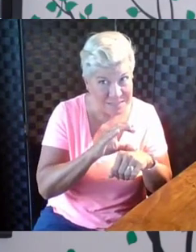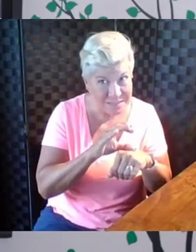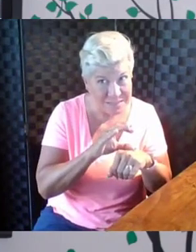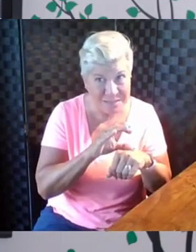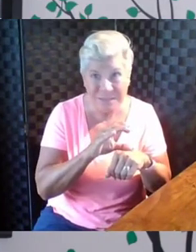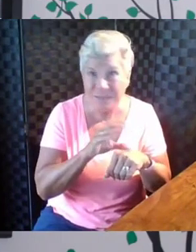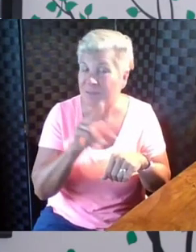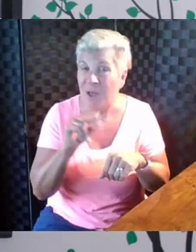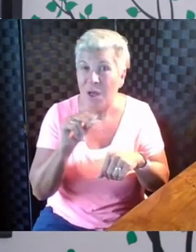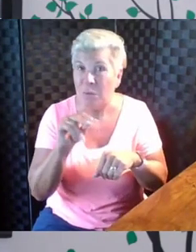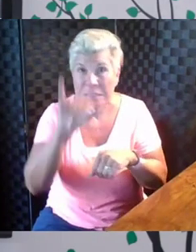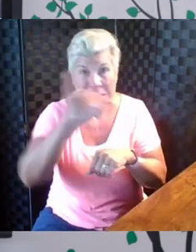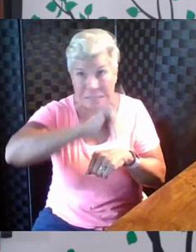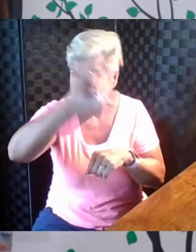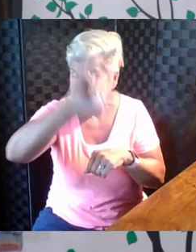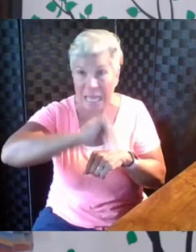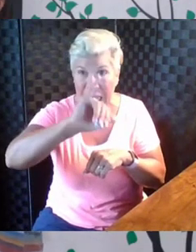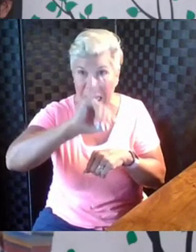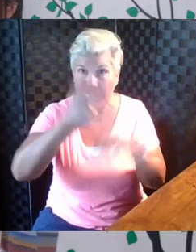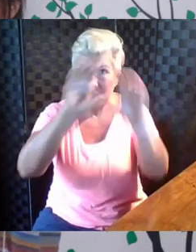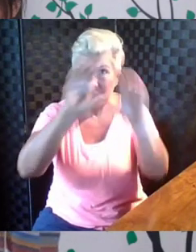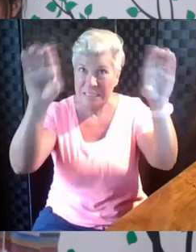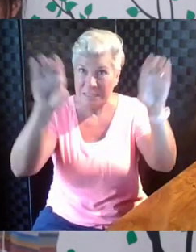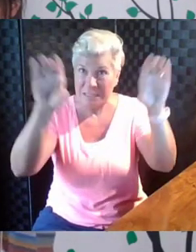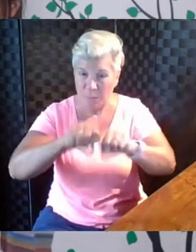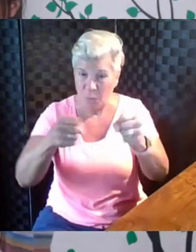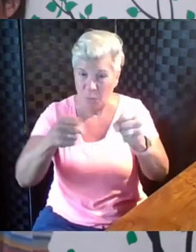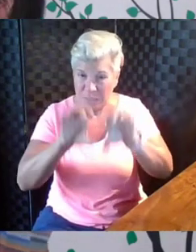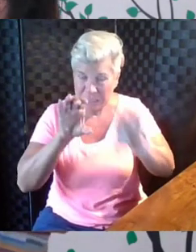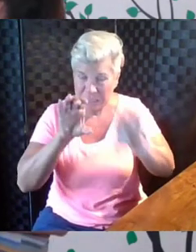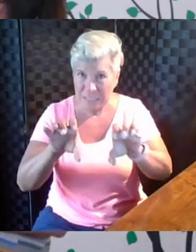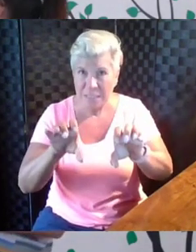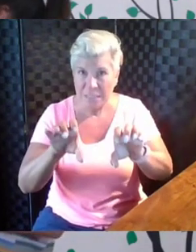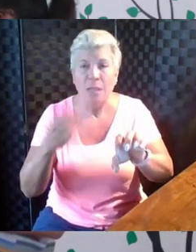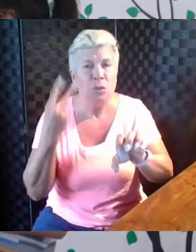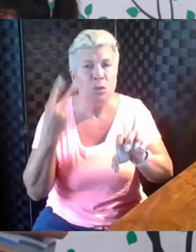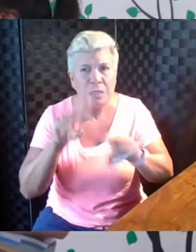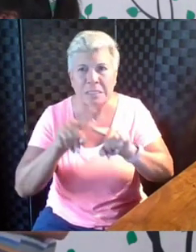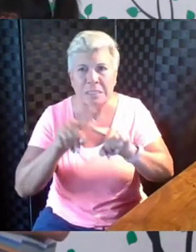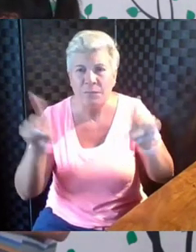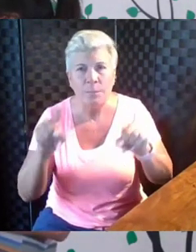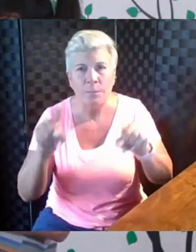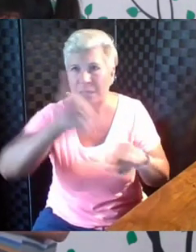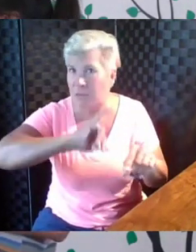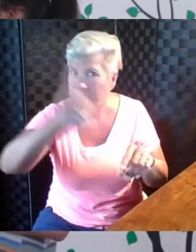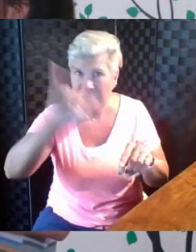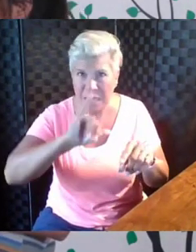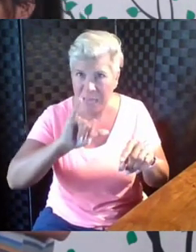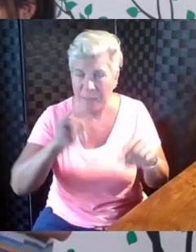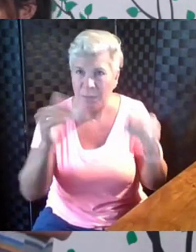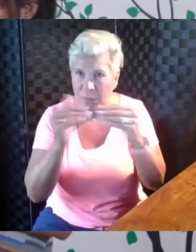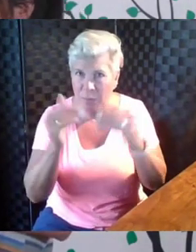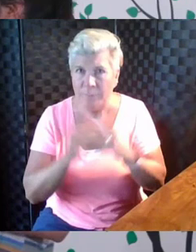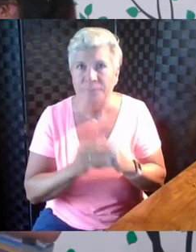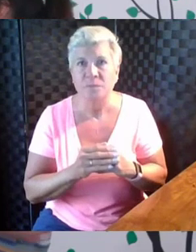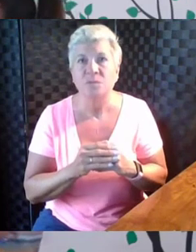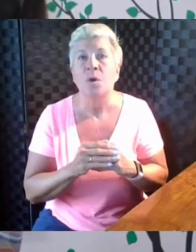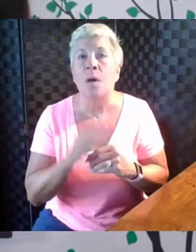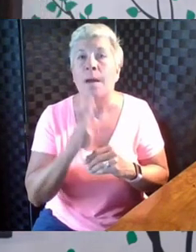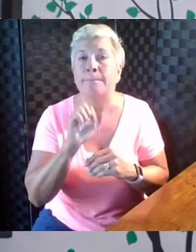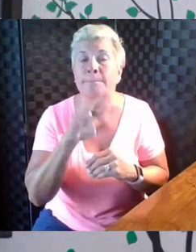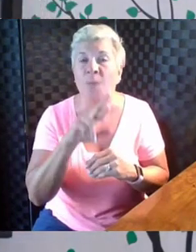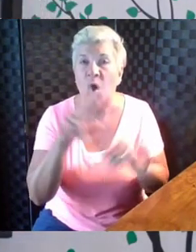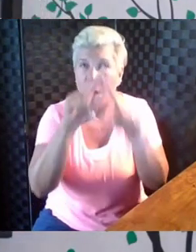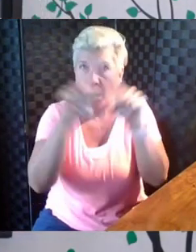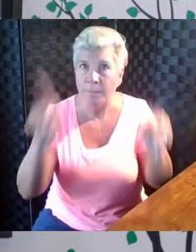No, it just means it looks different, okay? So when we look at a bar model,